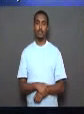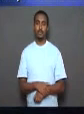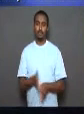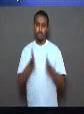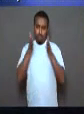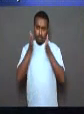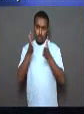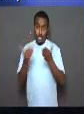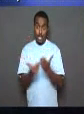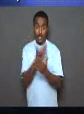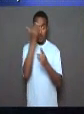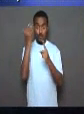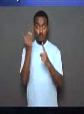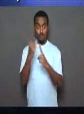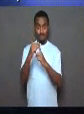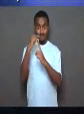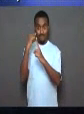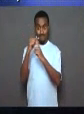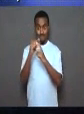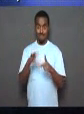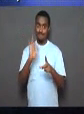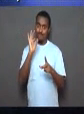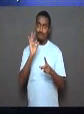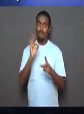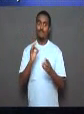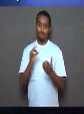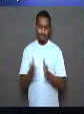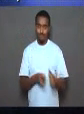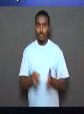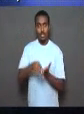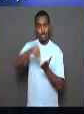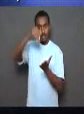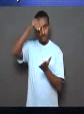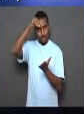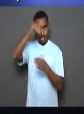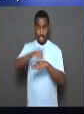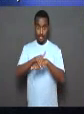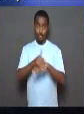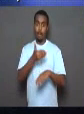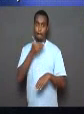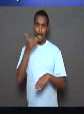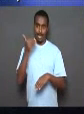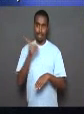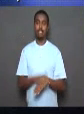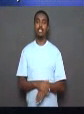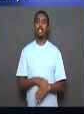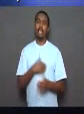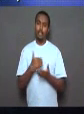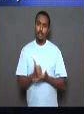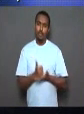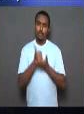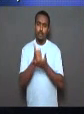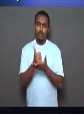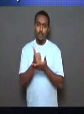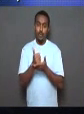Keeping track of new vocabulary is a great way to learn English. It will be helpful